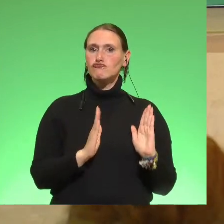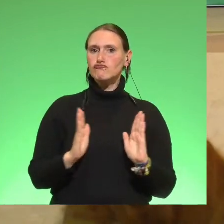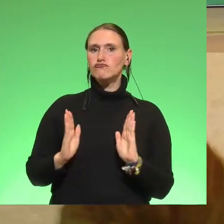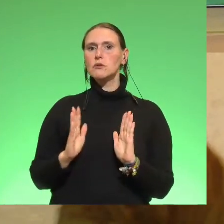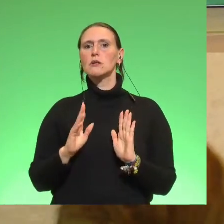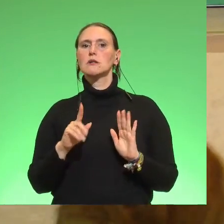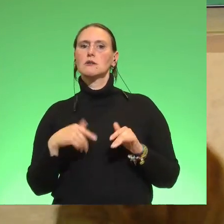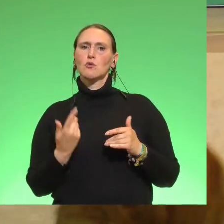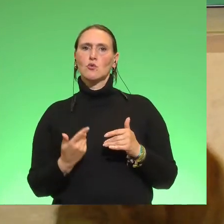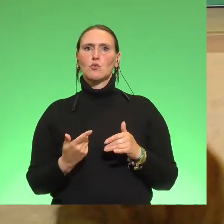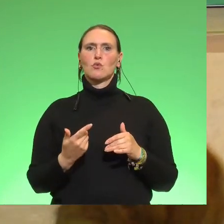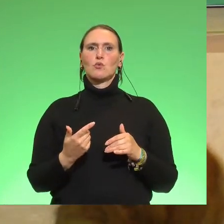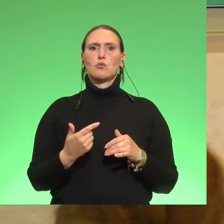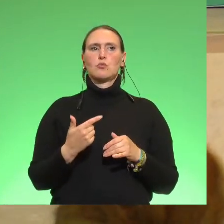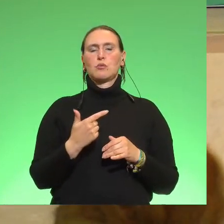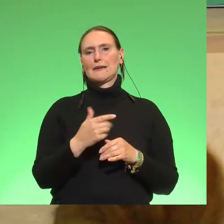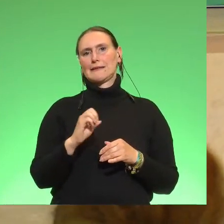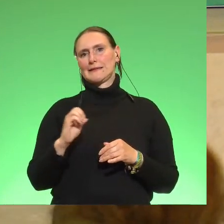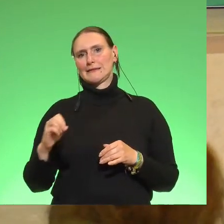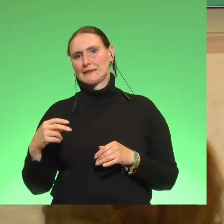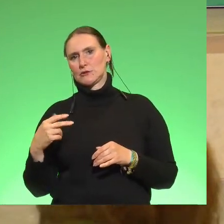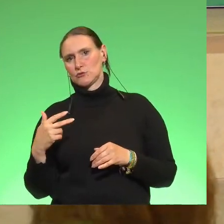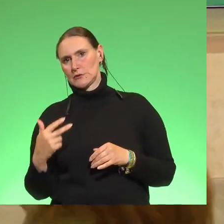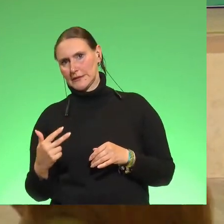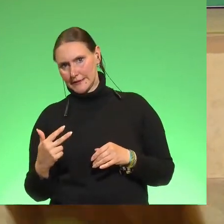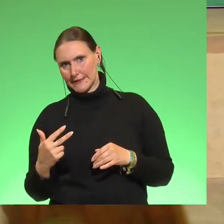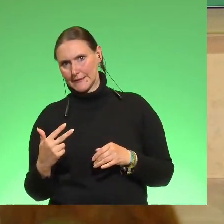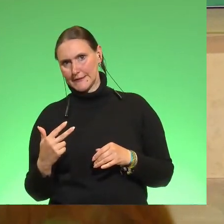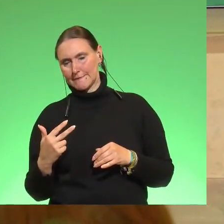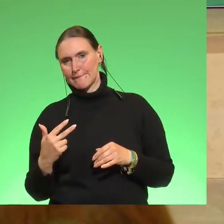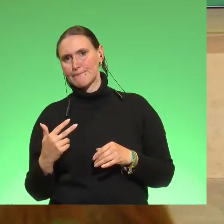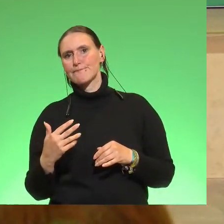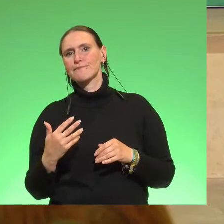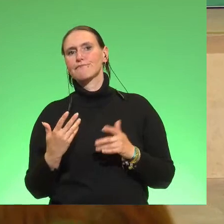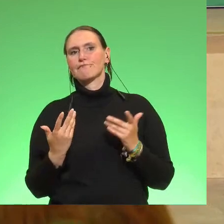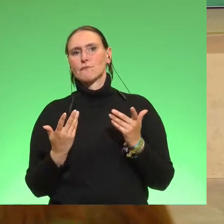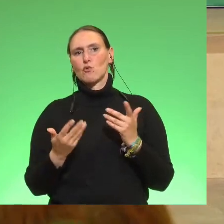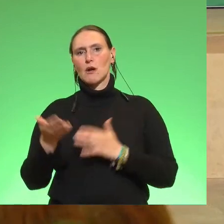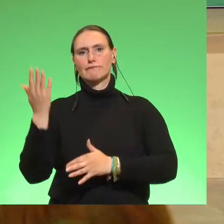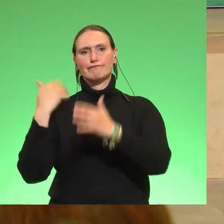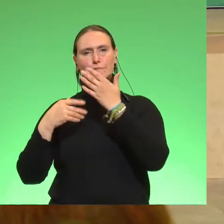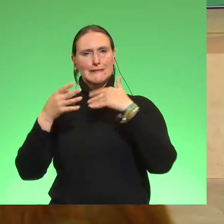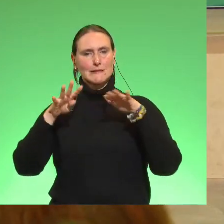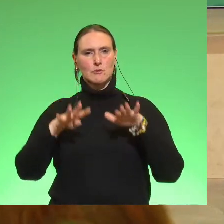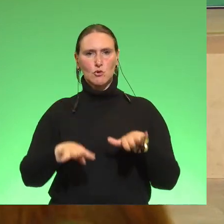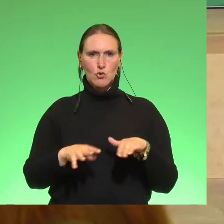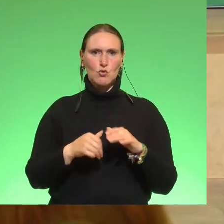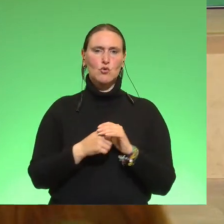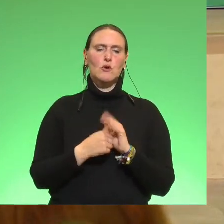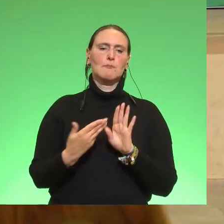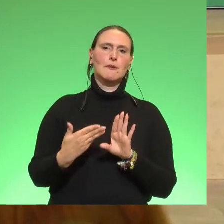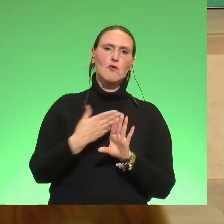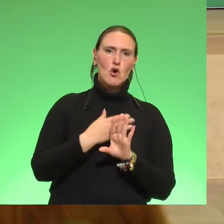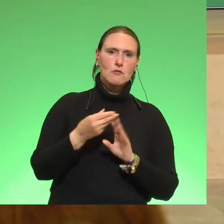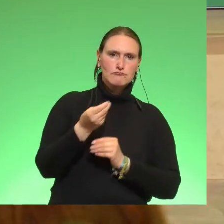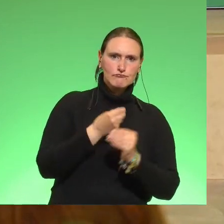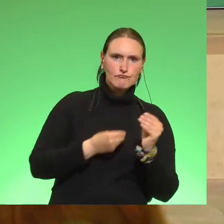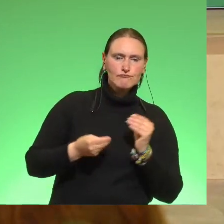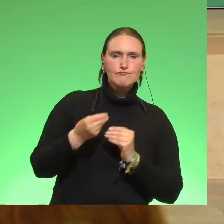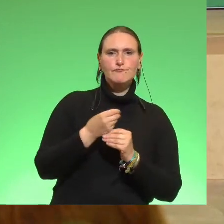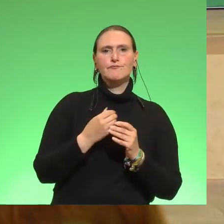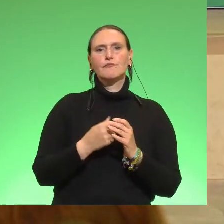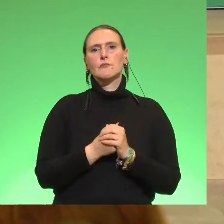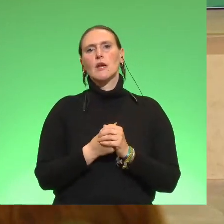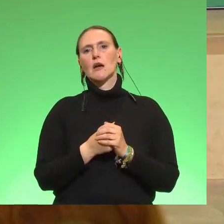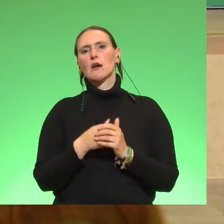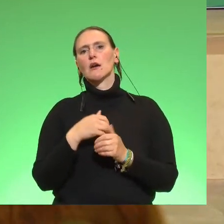until 23 September. Speakers like Nikos Papastergiadis, John Rosa, Melanie